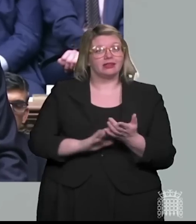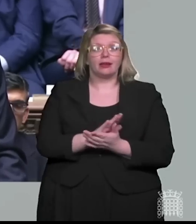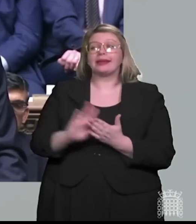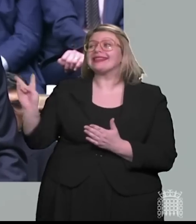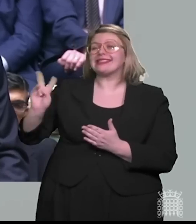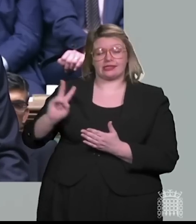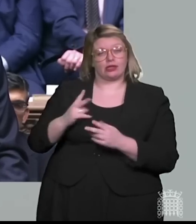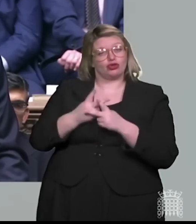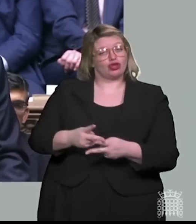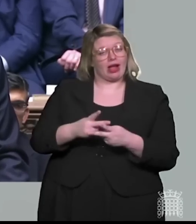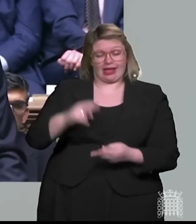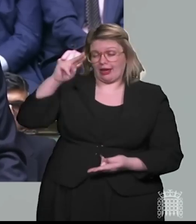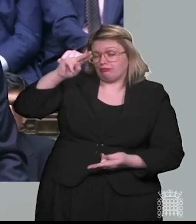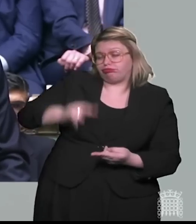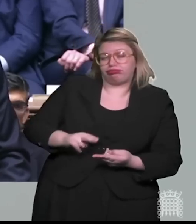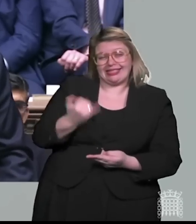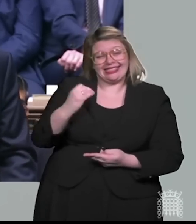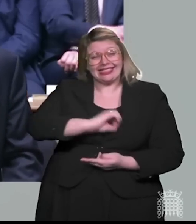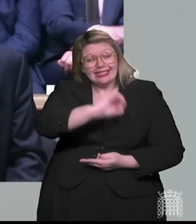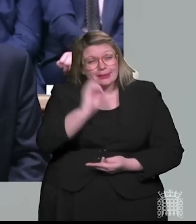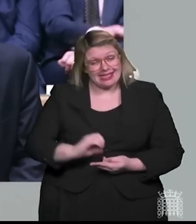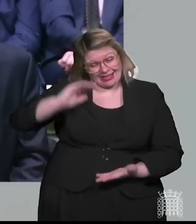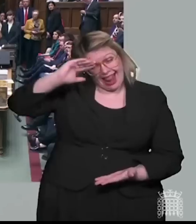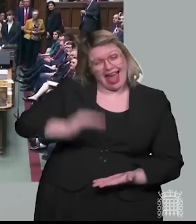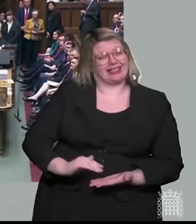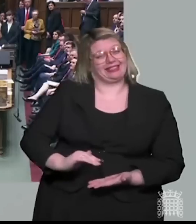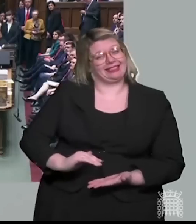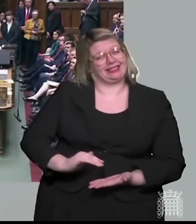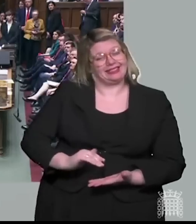childcare costs by nearly 60%.